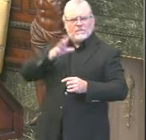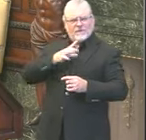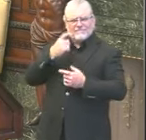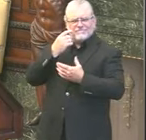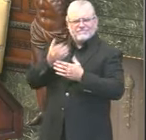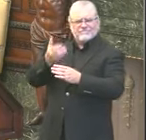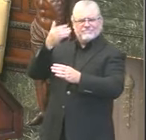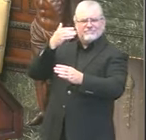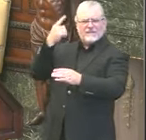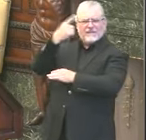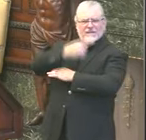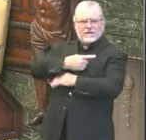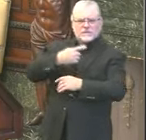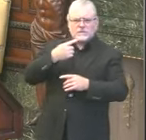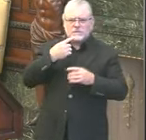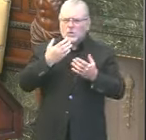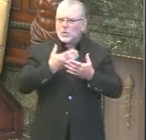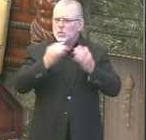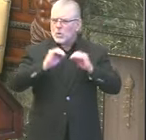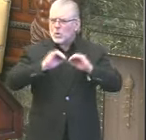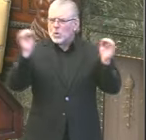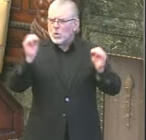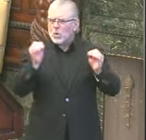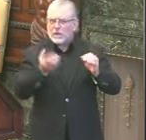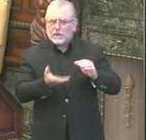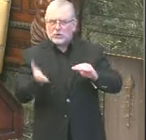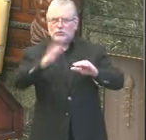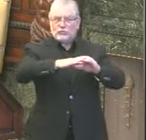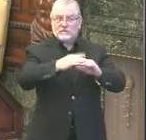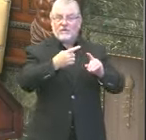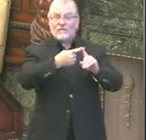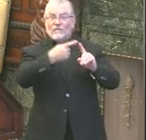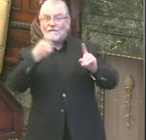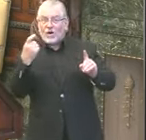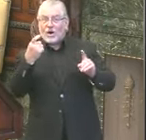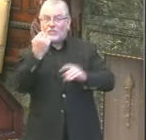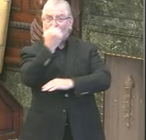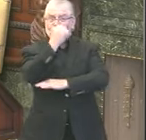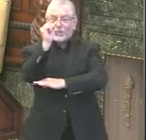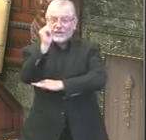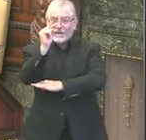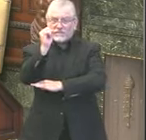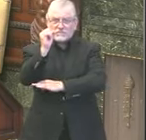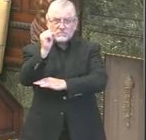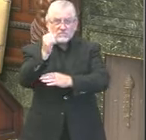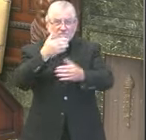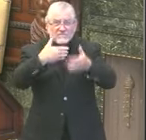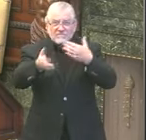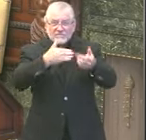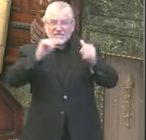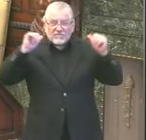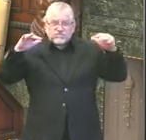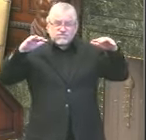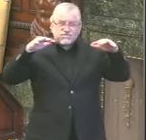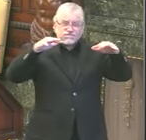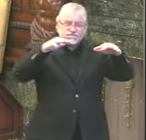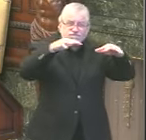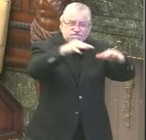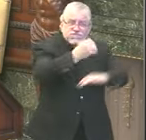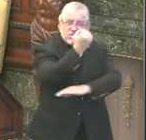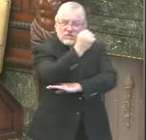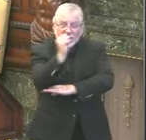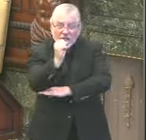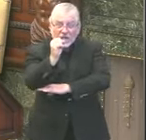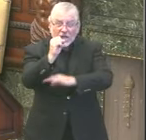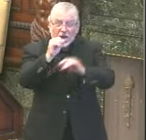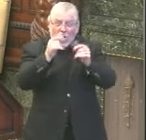cases because of the protests, and you saw thousands of people gathered together, many of them not social distancing and not wearing